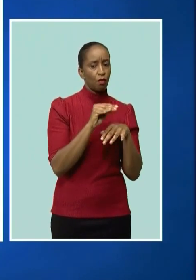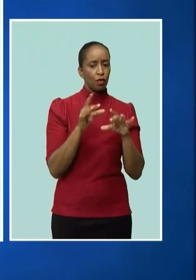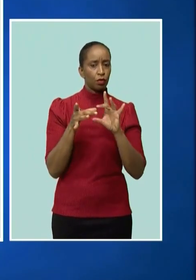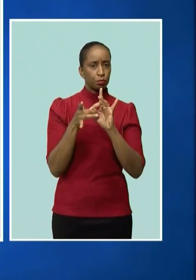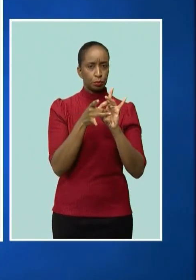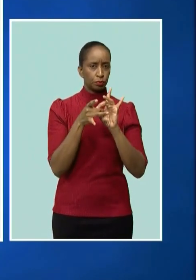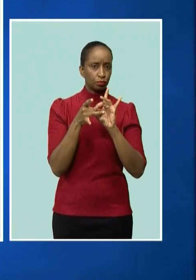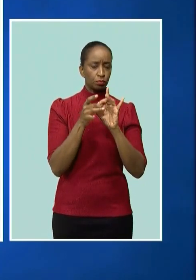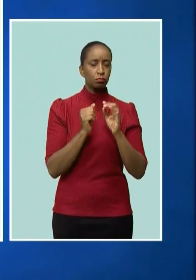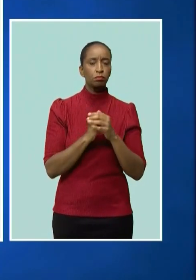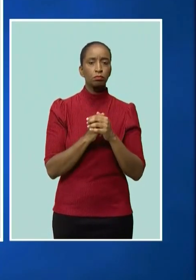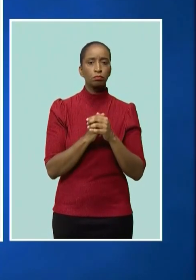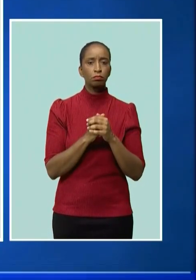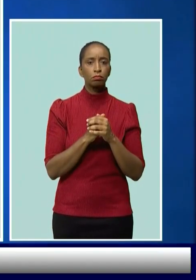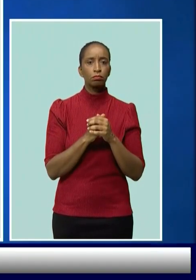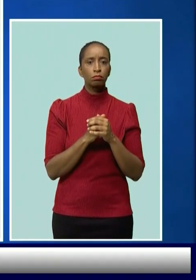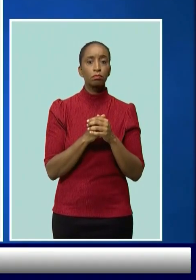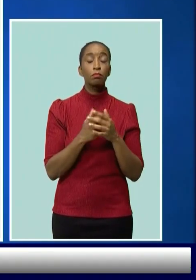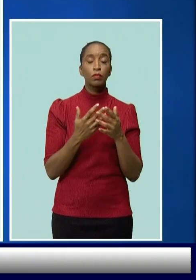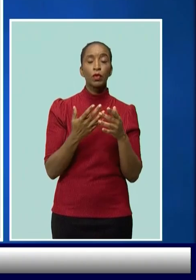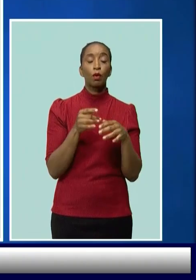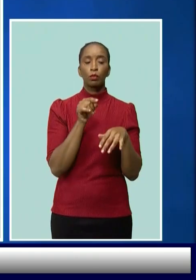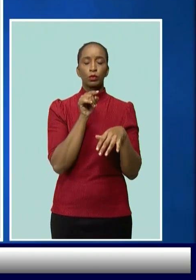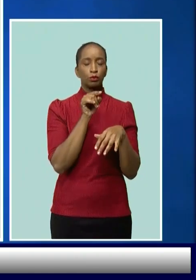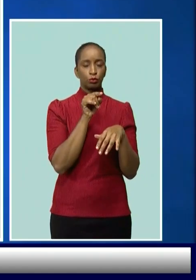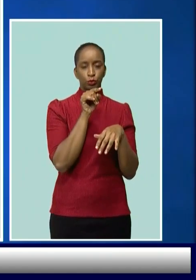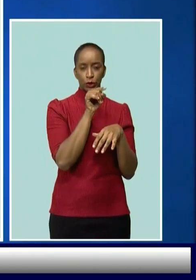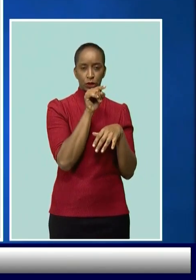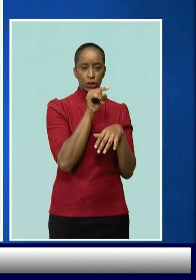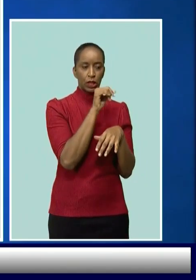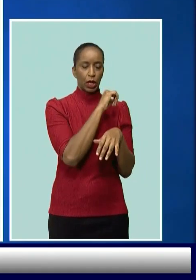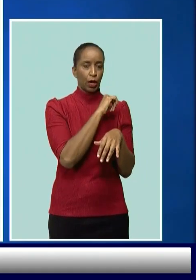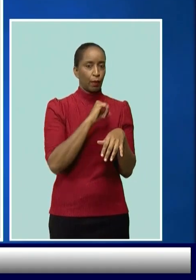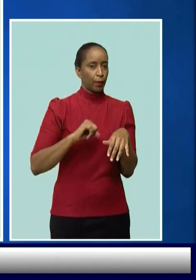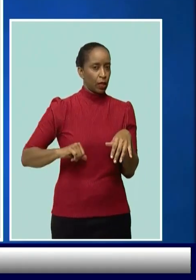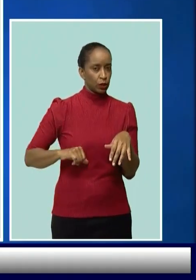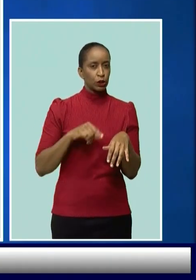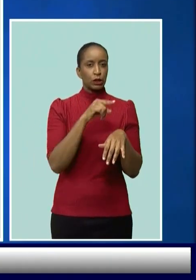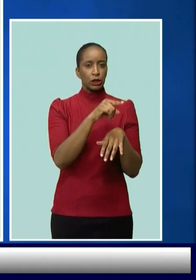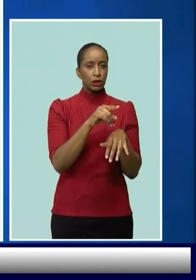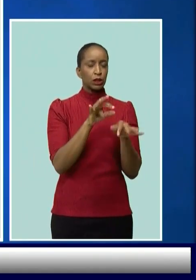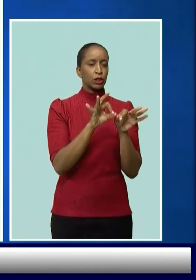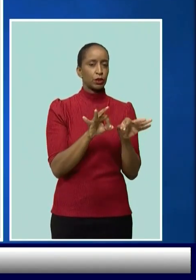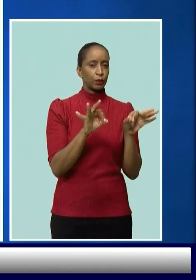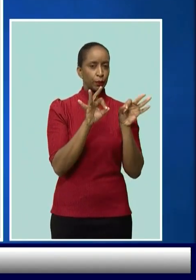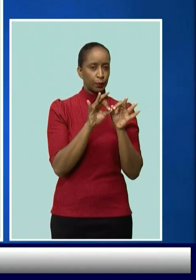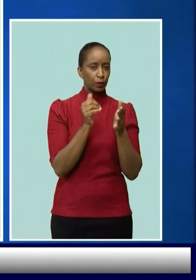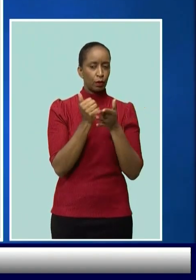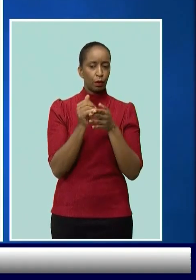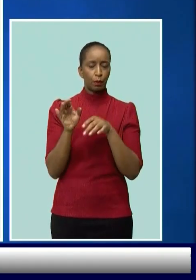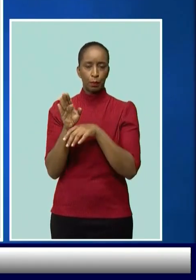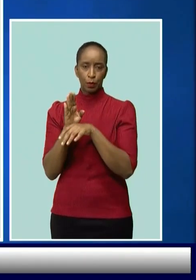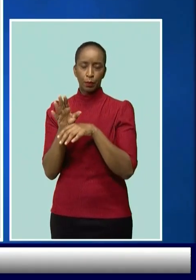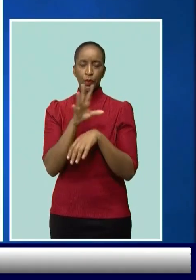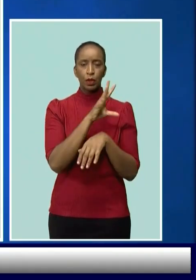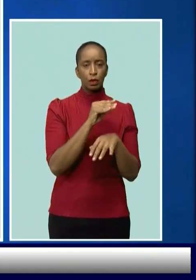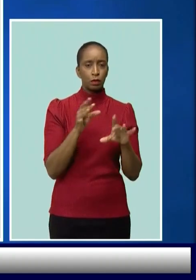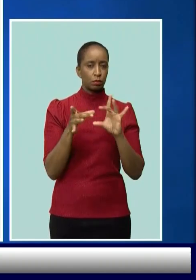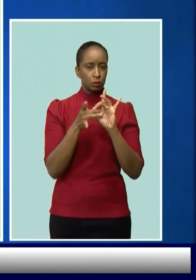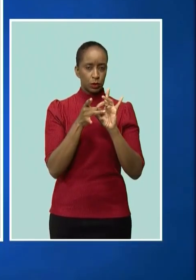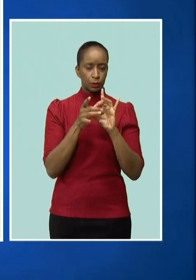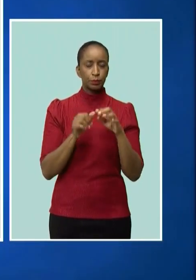Commissioner MacDonald is in Kenya today is because Kenya took the initiative of reaching out to